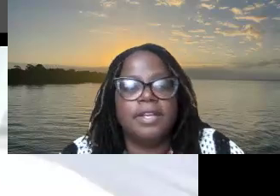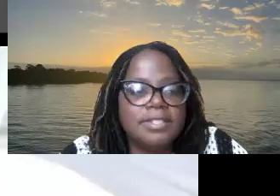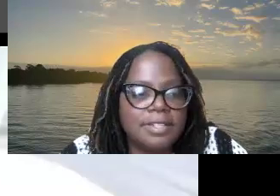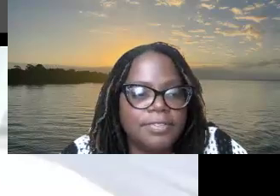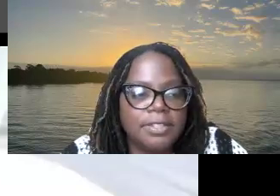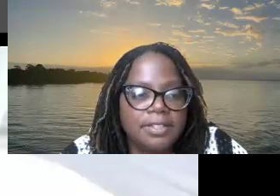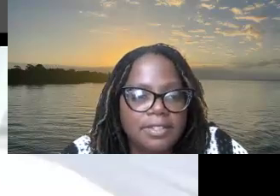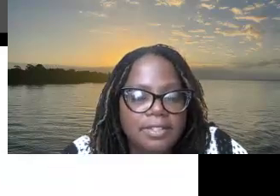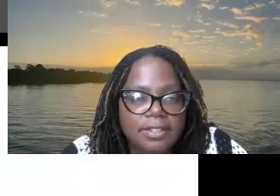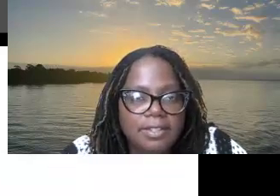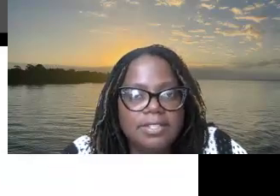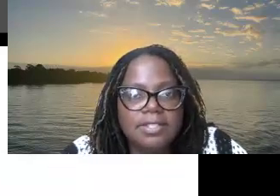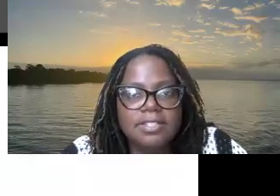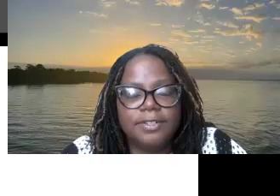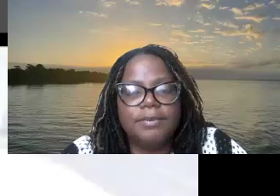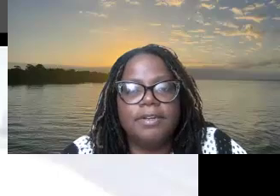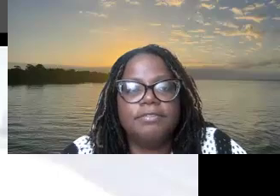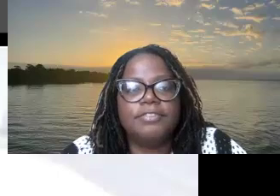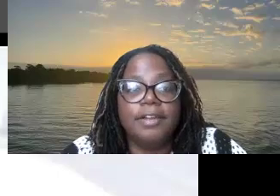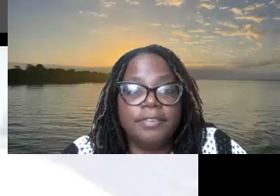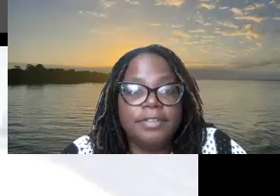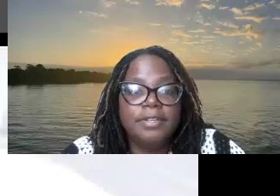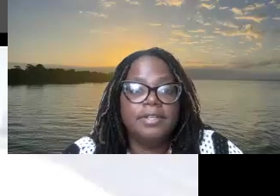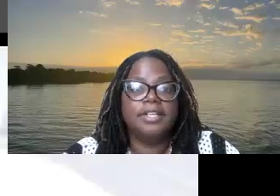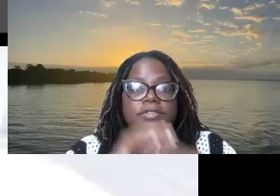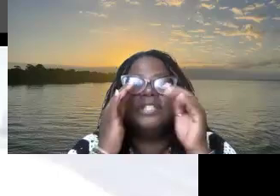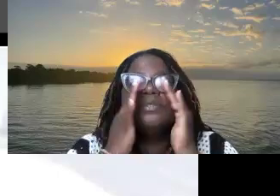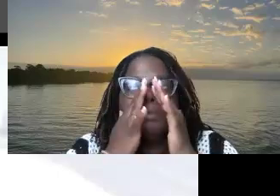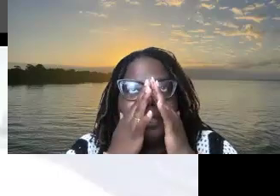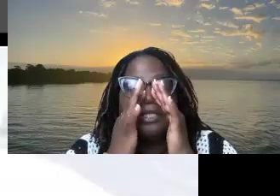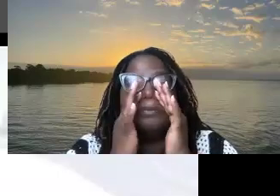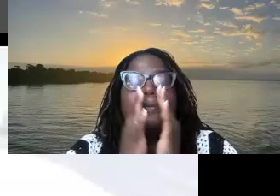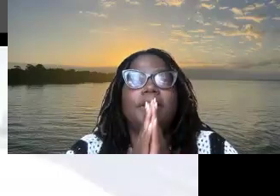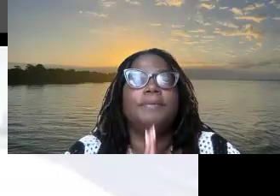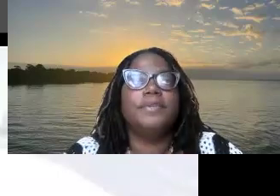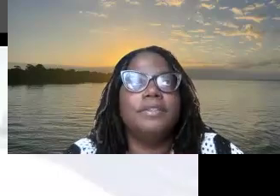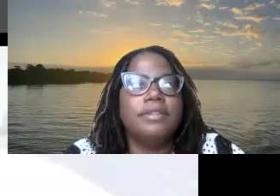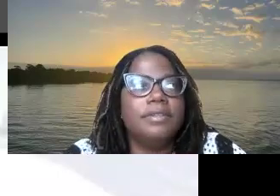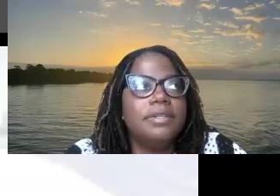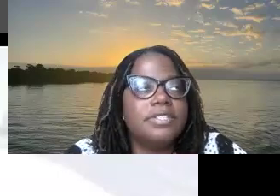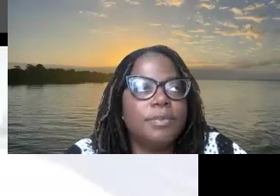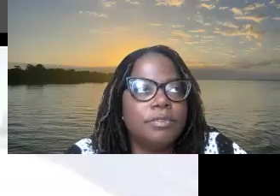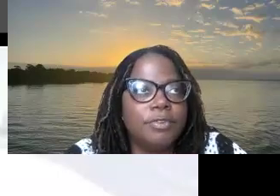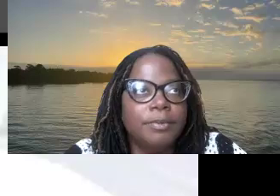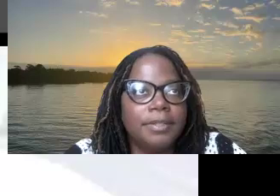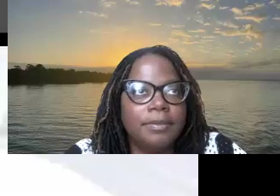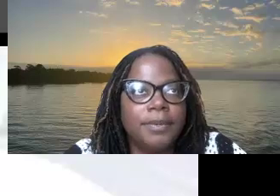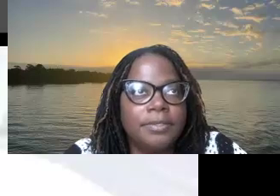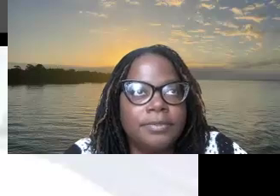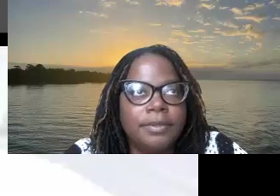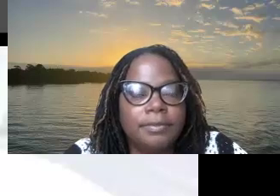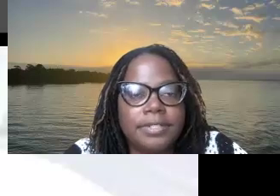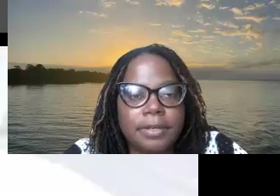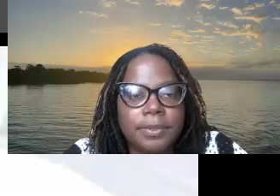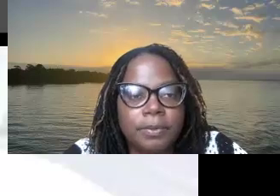of domestic violence. And I feel like this list could go on forever. I try to break it up in a similar format to the